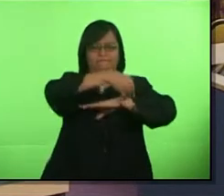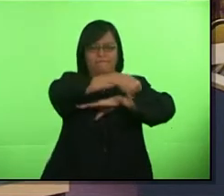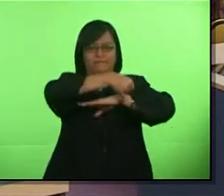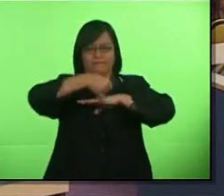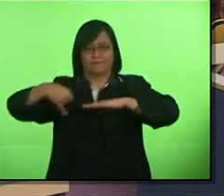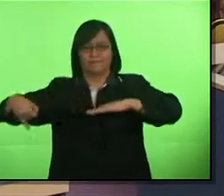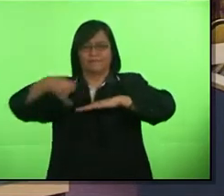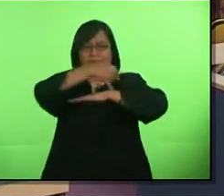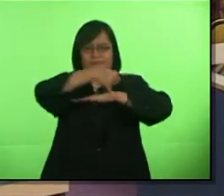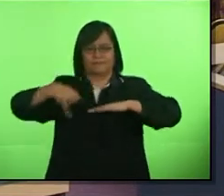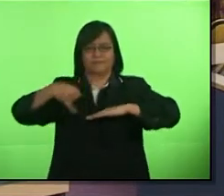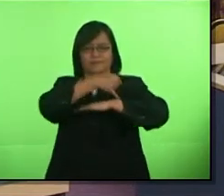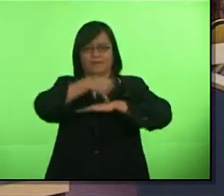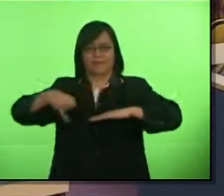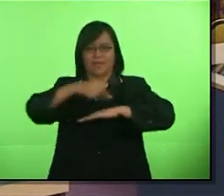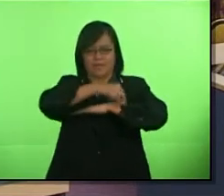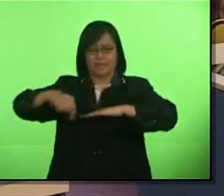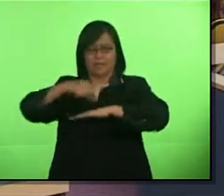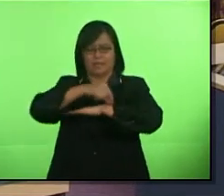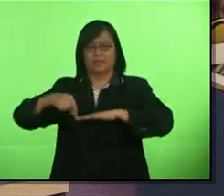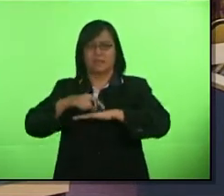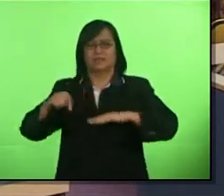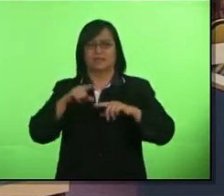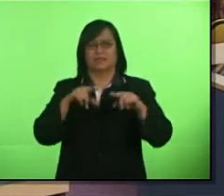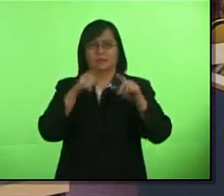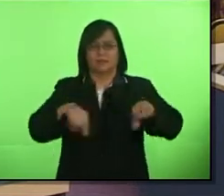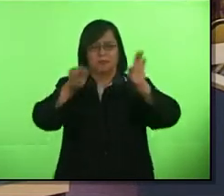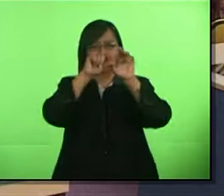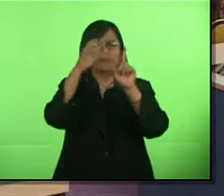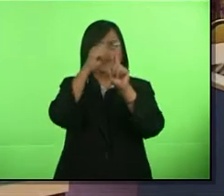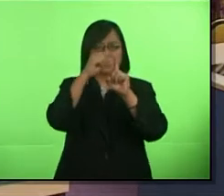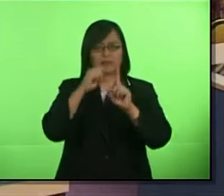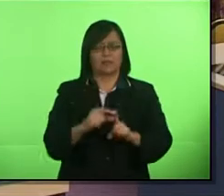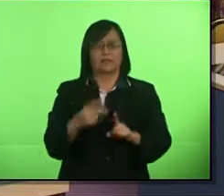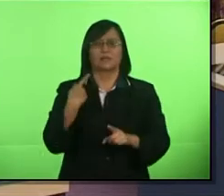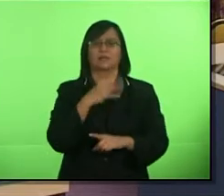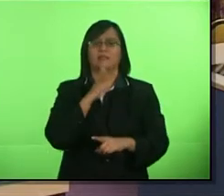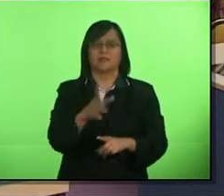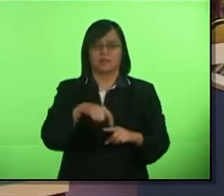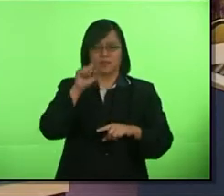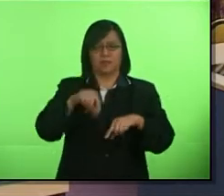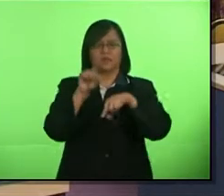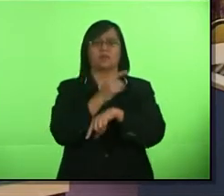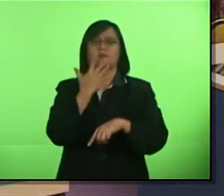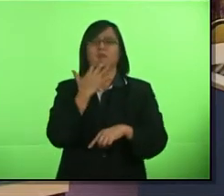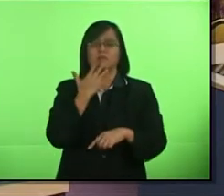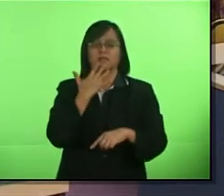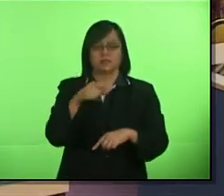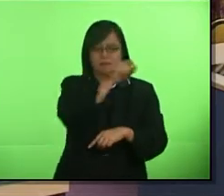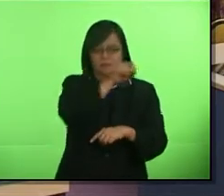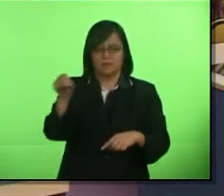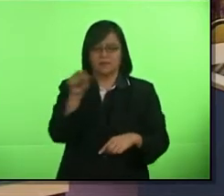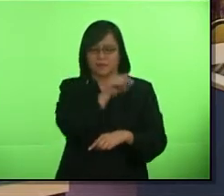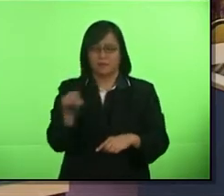the keywords here. Okay? We color it. We already mentioned coloring, underlining. We can even write notes